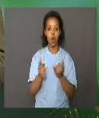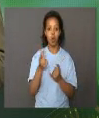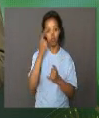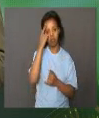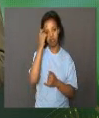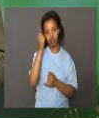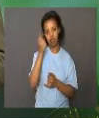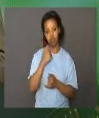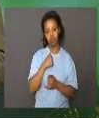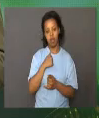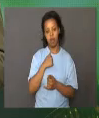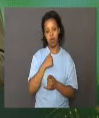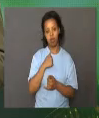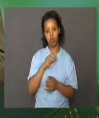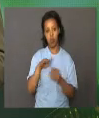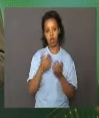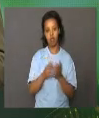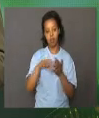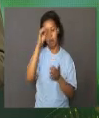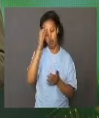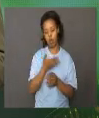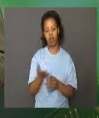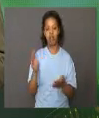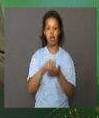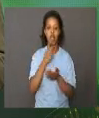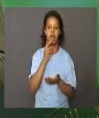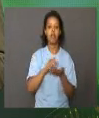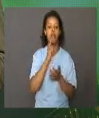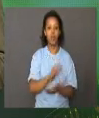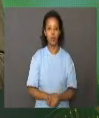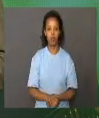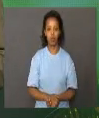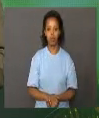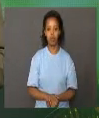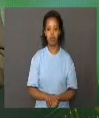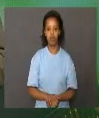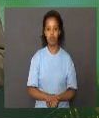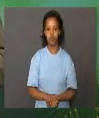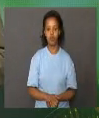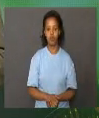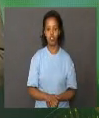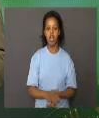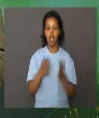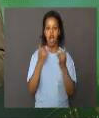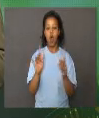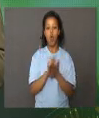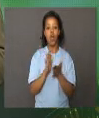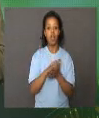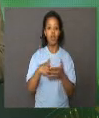the reproductive cycle of the HIV virus. On a sheet of